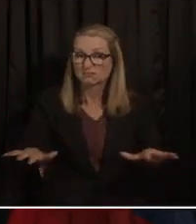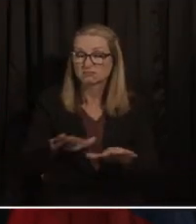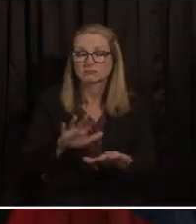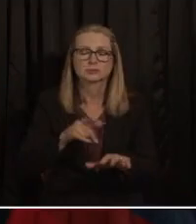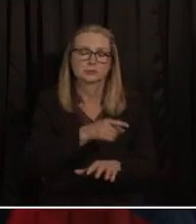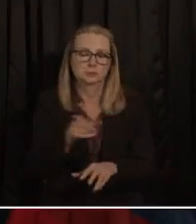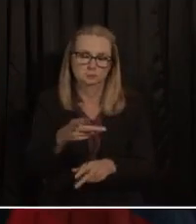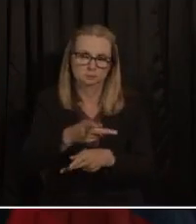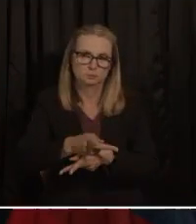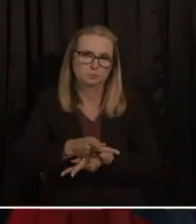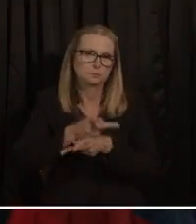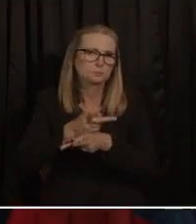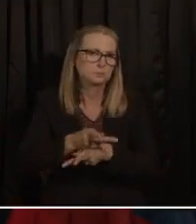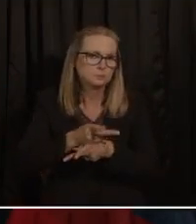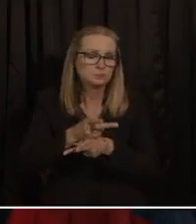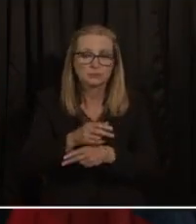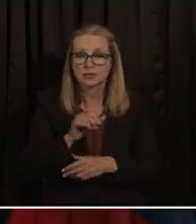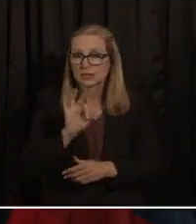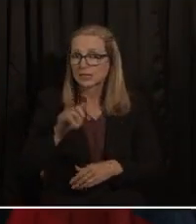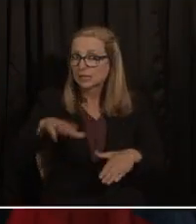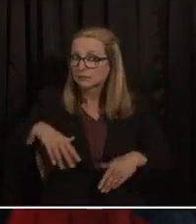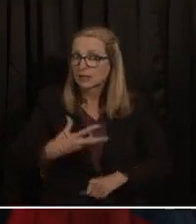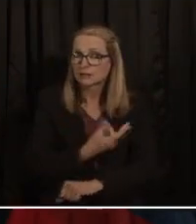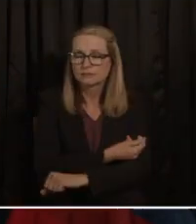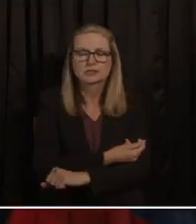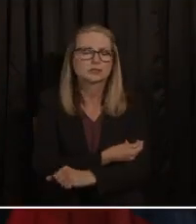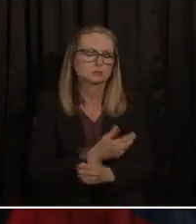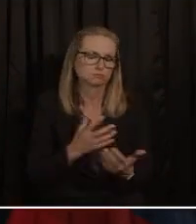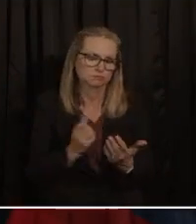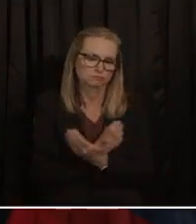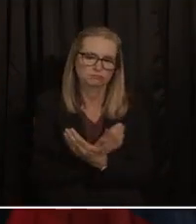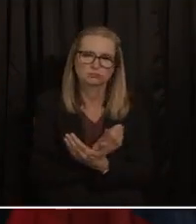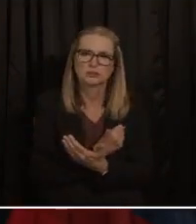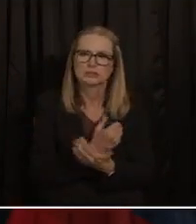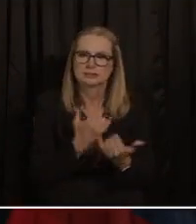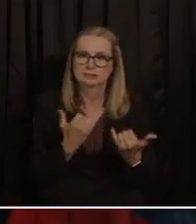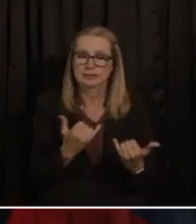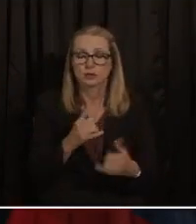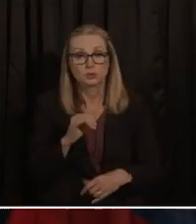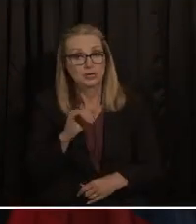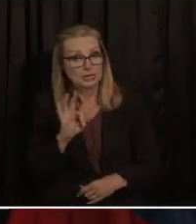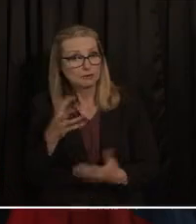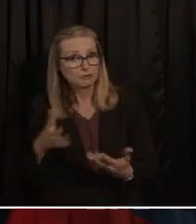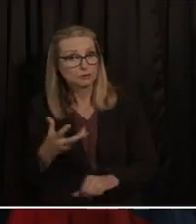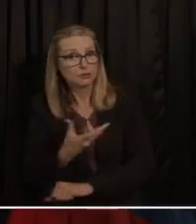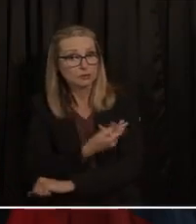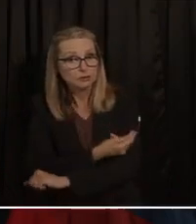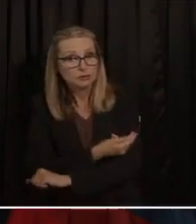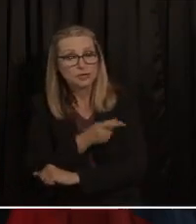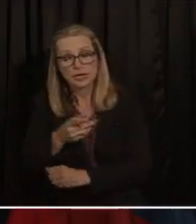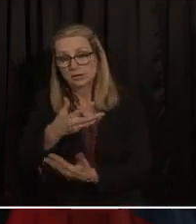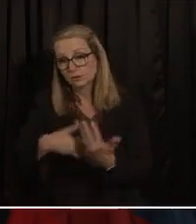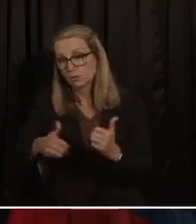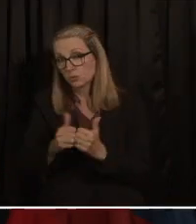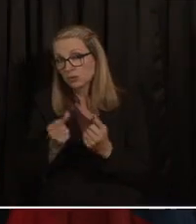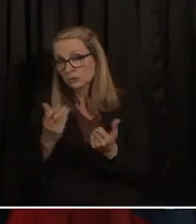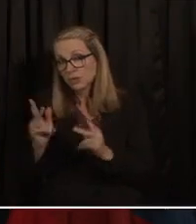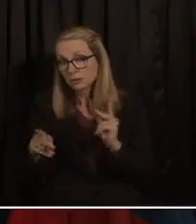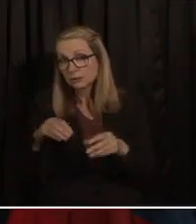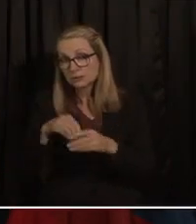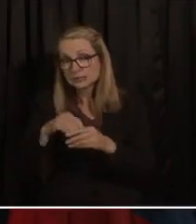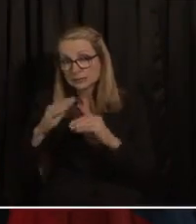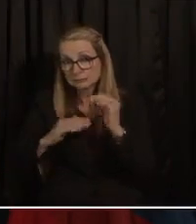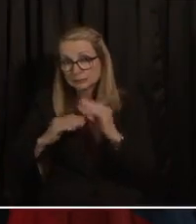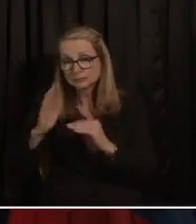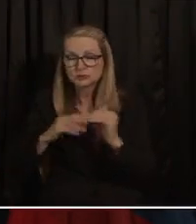as necessary. If you're not vaccinated, get vaccinated. And even if you are, good idea to, when you're around a lot of others indoors, wear a